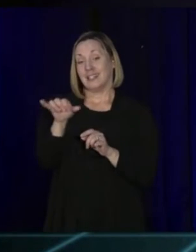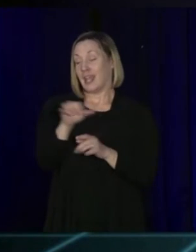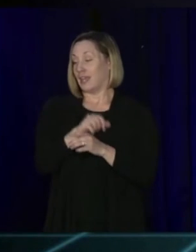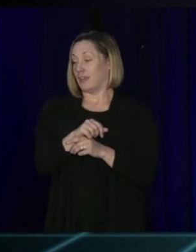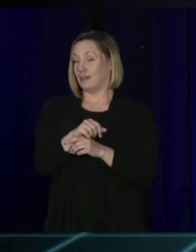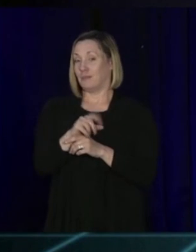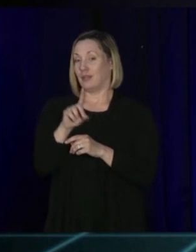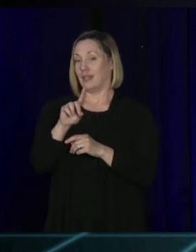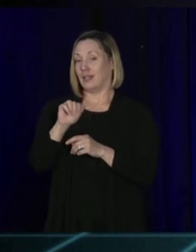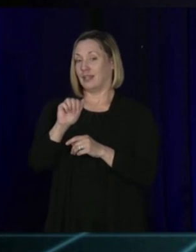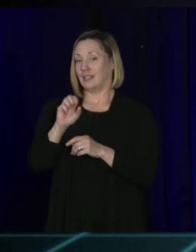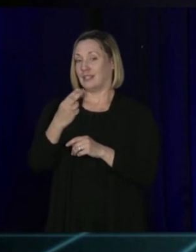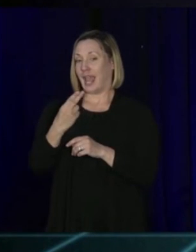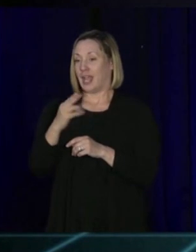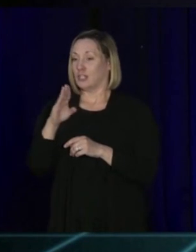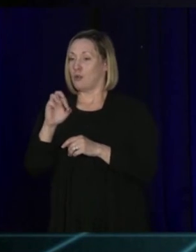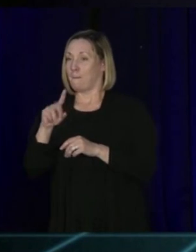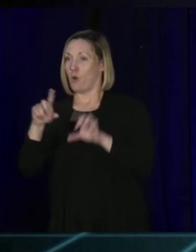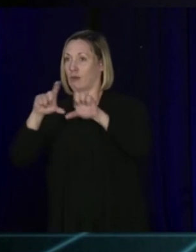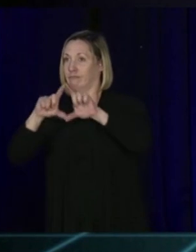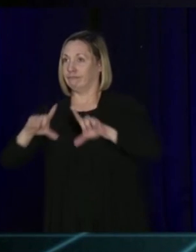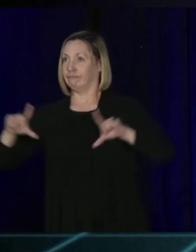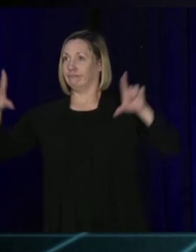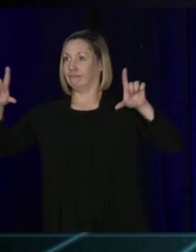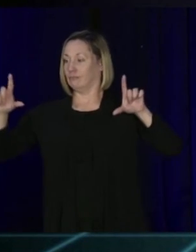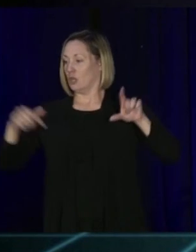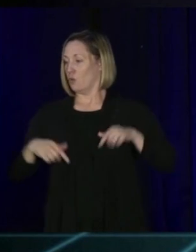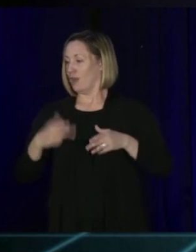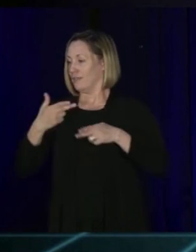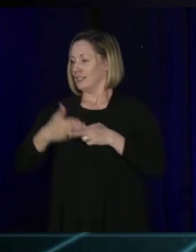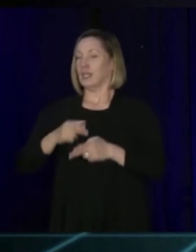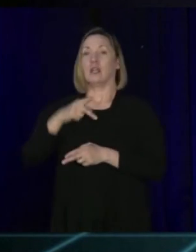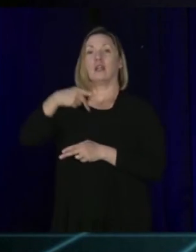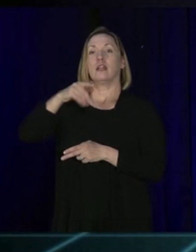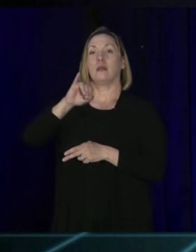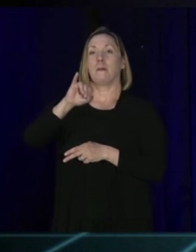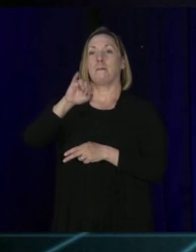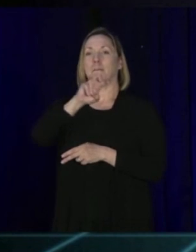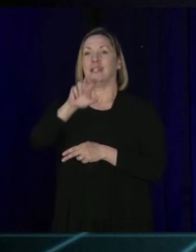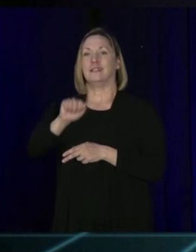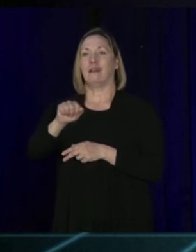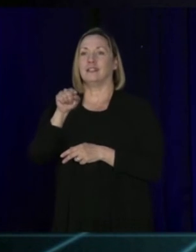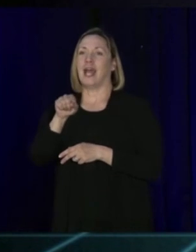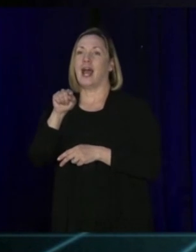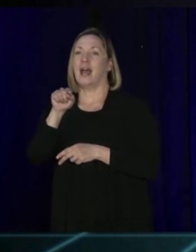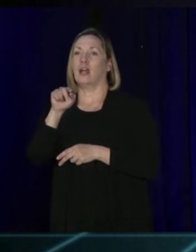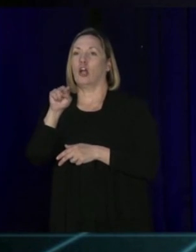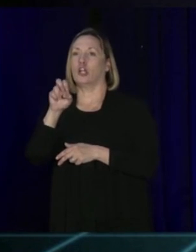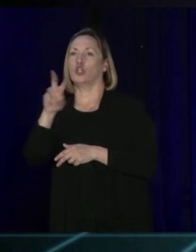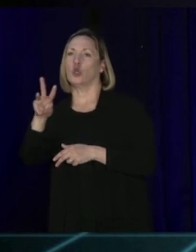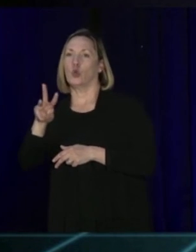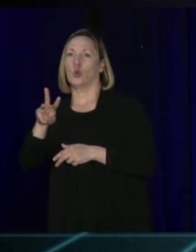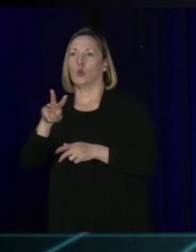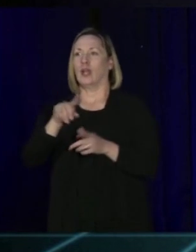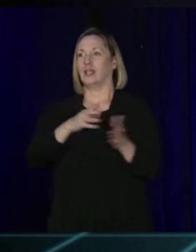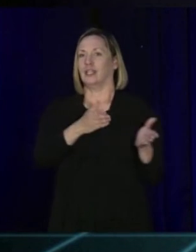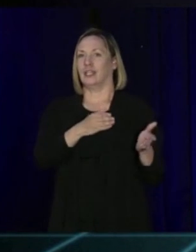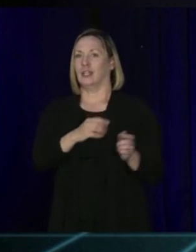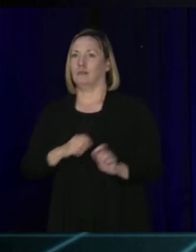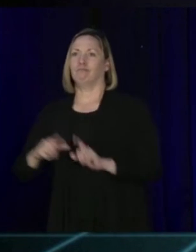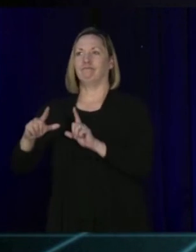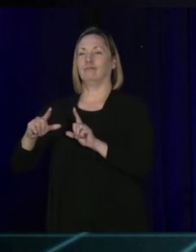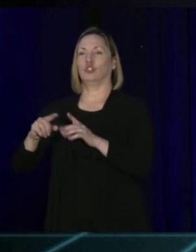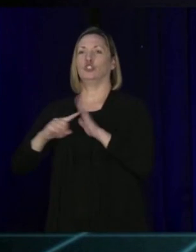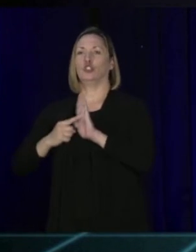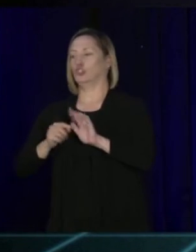earlier, we have this URL called pizza.new. You will just be kicked into creating a workspace that will eventually look